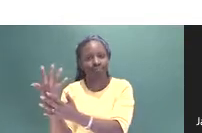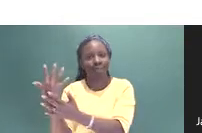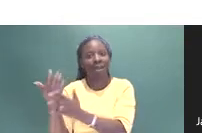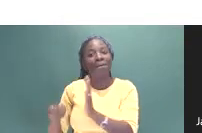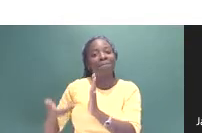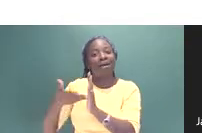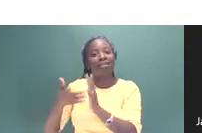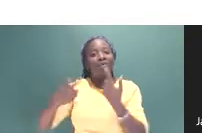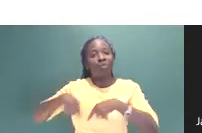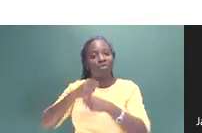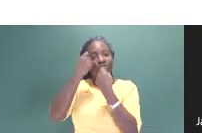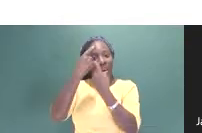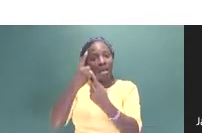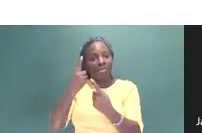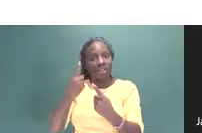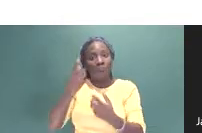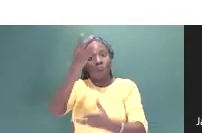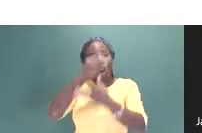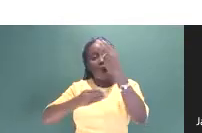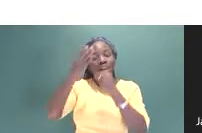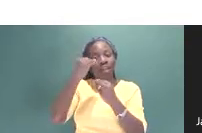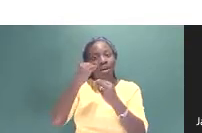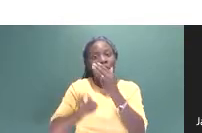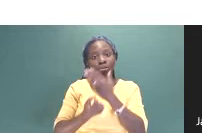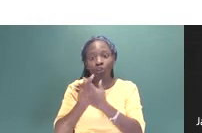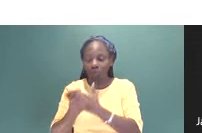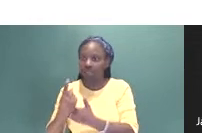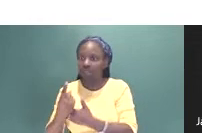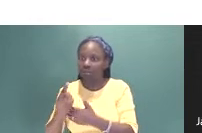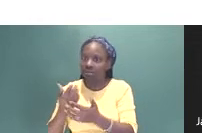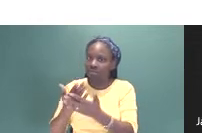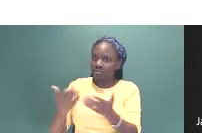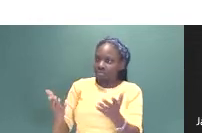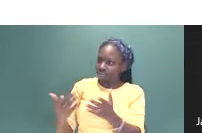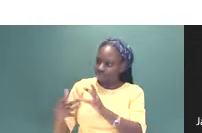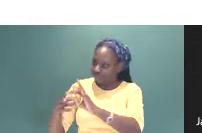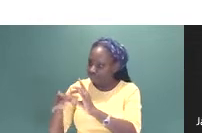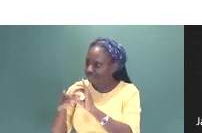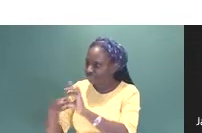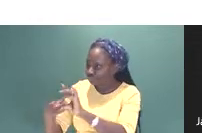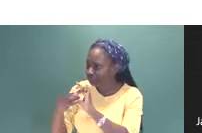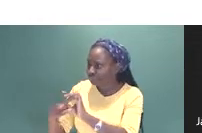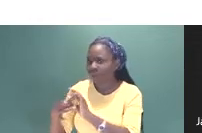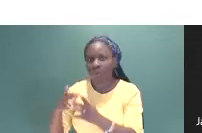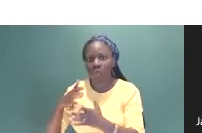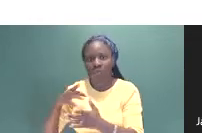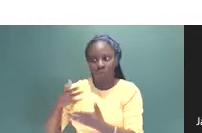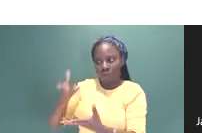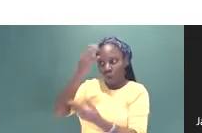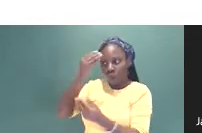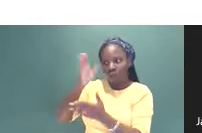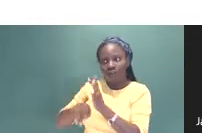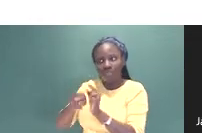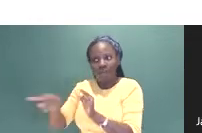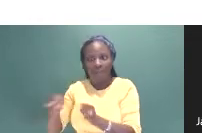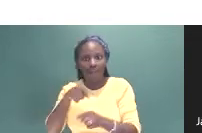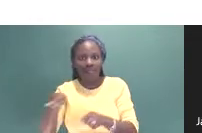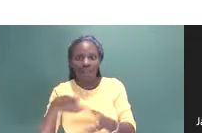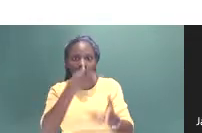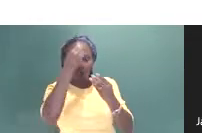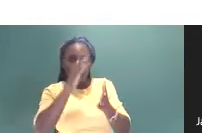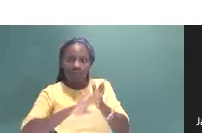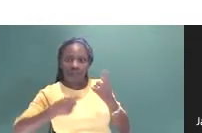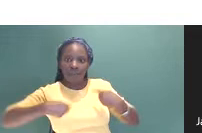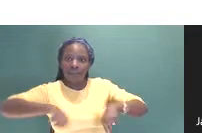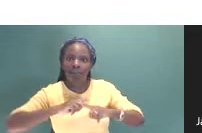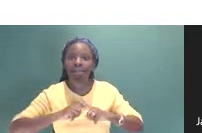the learning opportunities were mutual, and I think we as a team also learnt a lot from those researchers from different contexts. So that